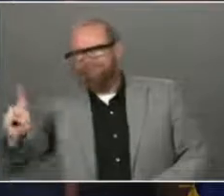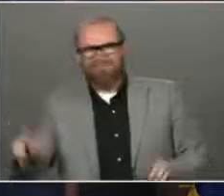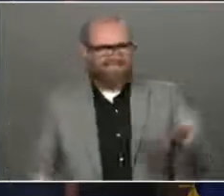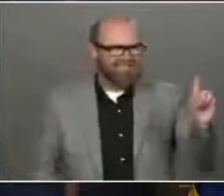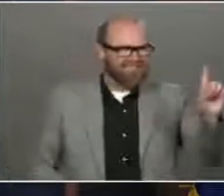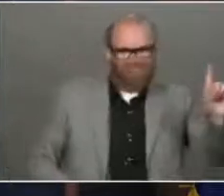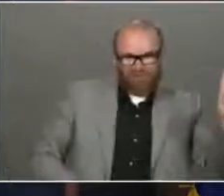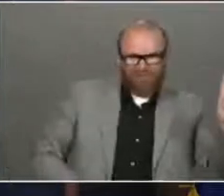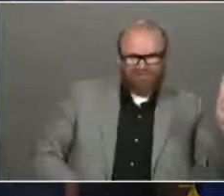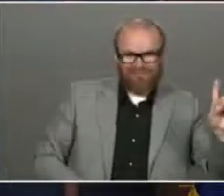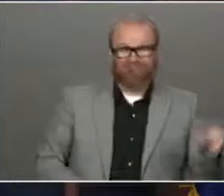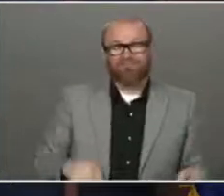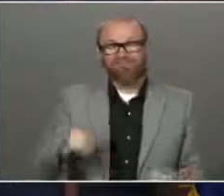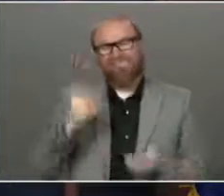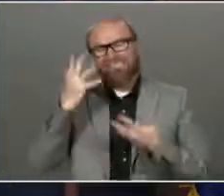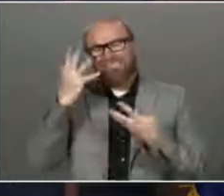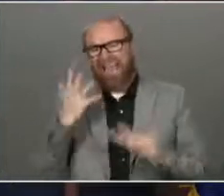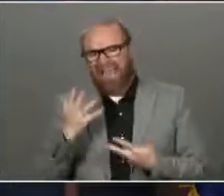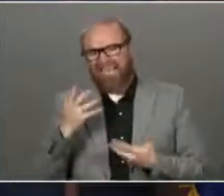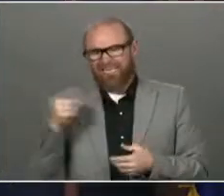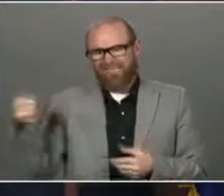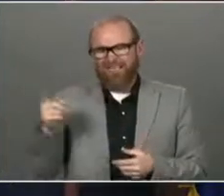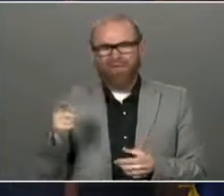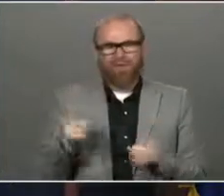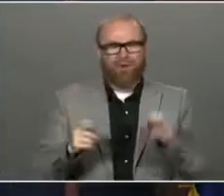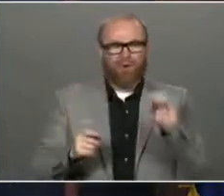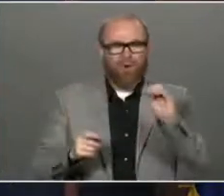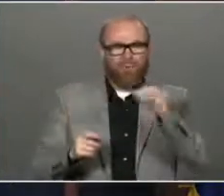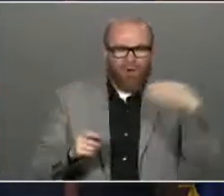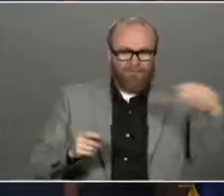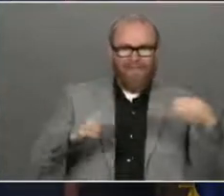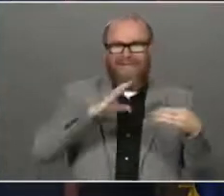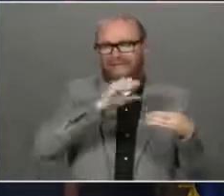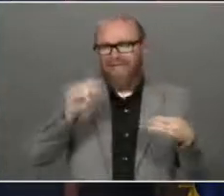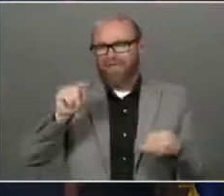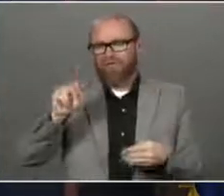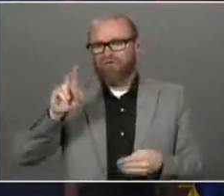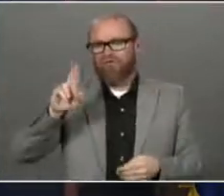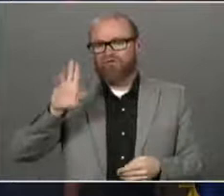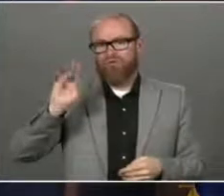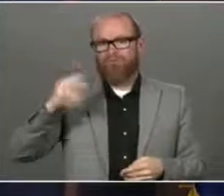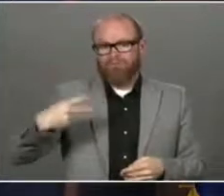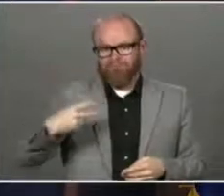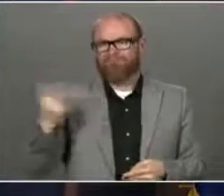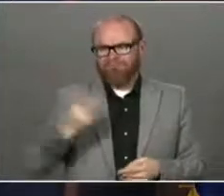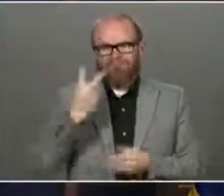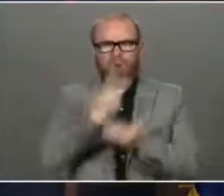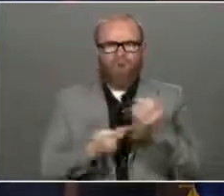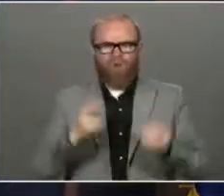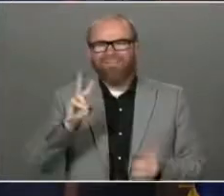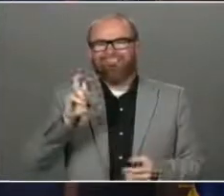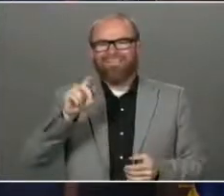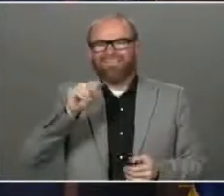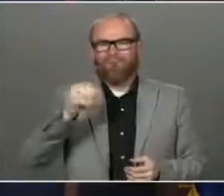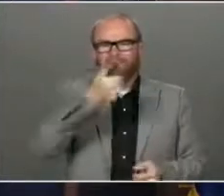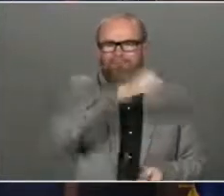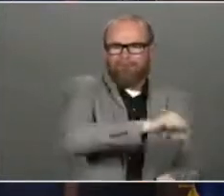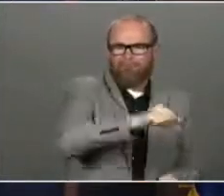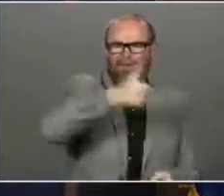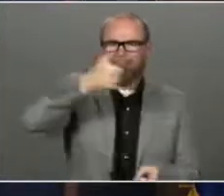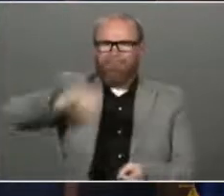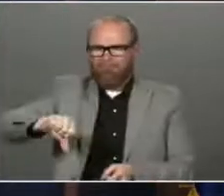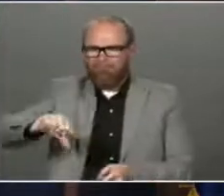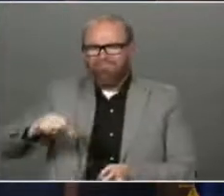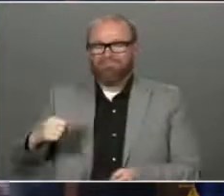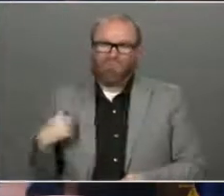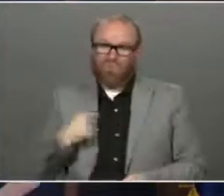Sadly, the Obama administration and the Trump administration refused to let us implement that, and so we are